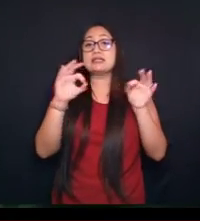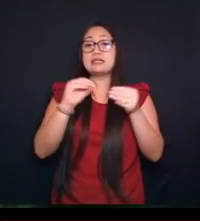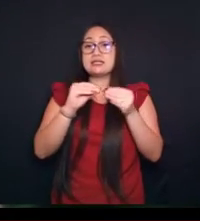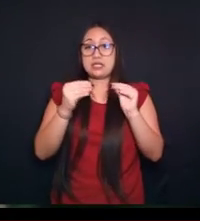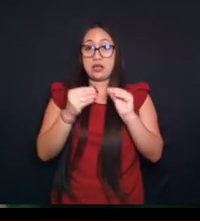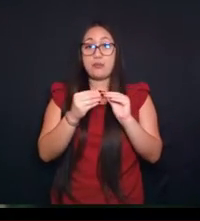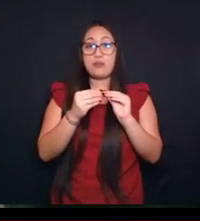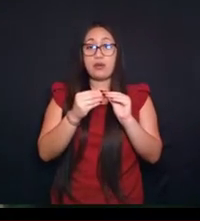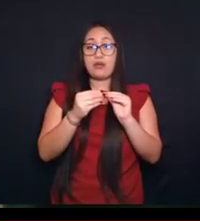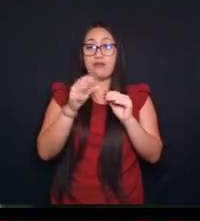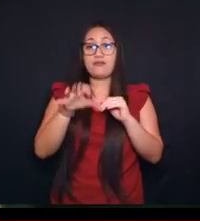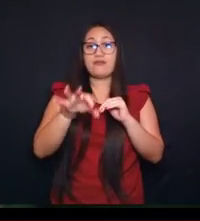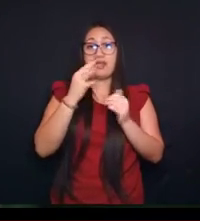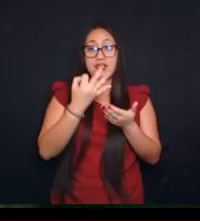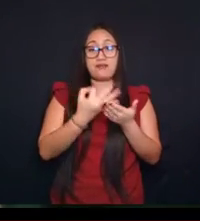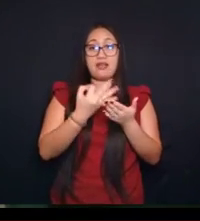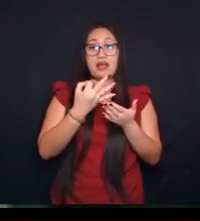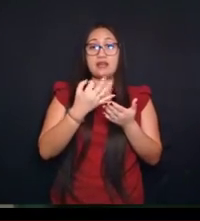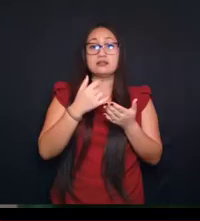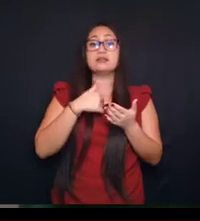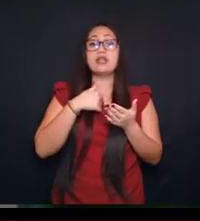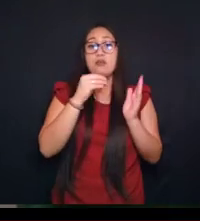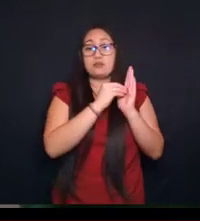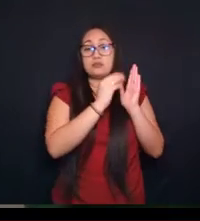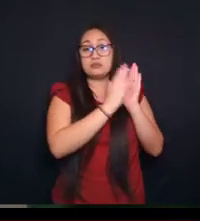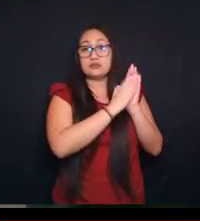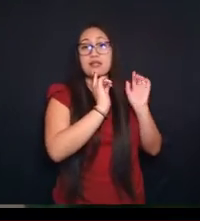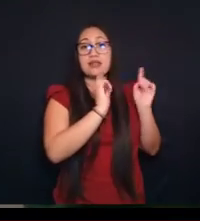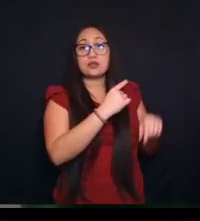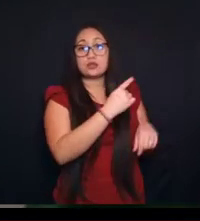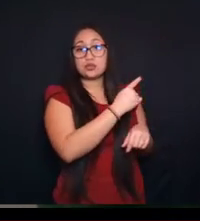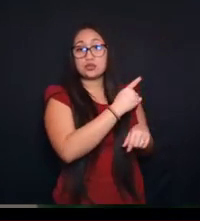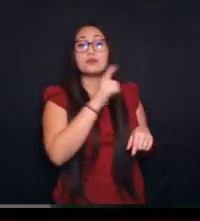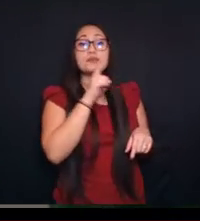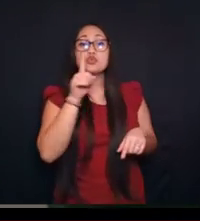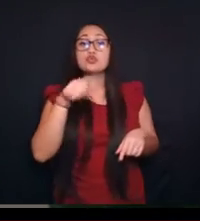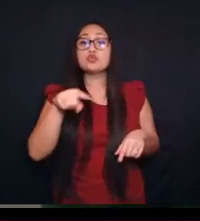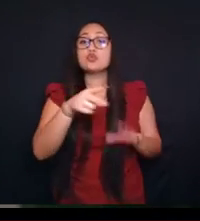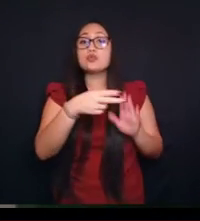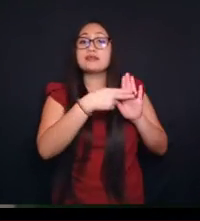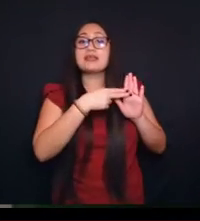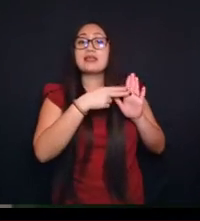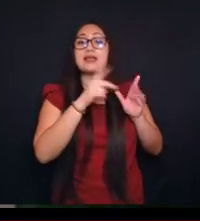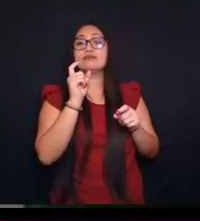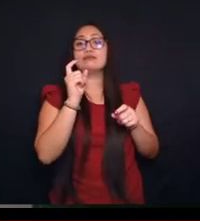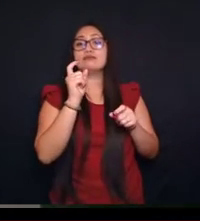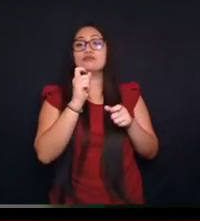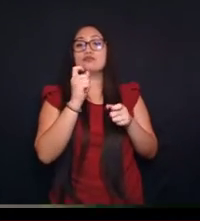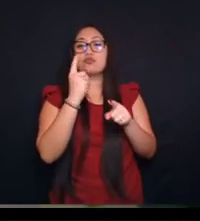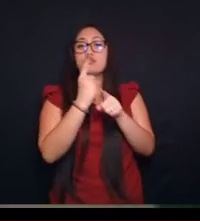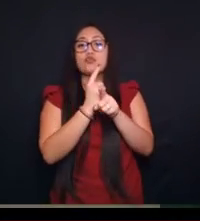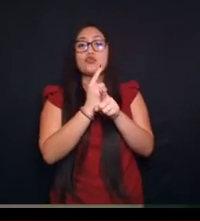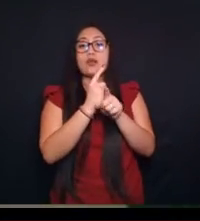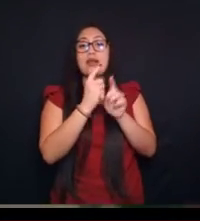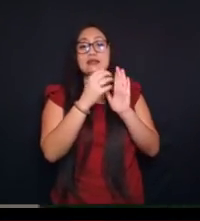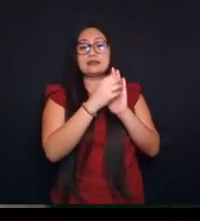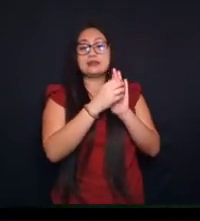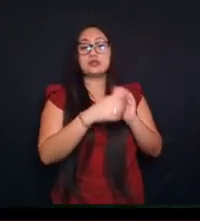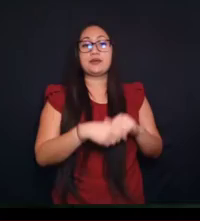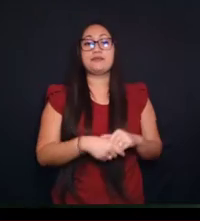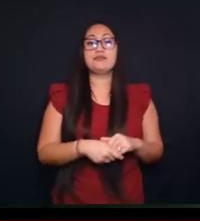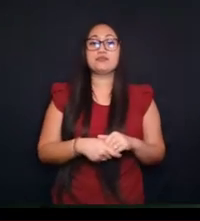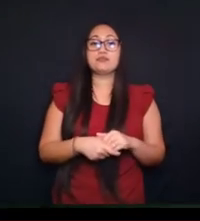going to type the answer up here. That way you'll make sure you've highlighted the correct section. Here we go. Which insect does a water